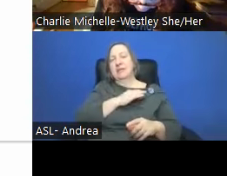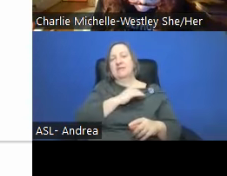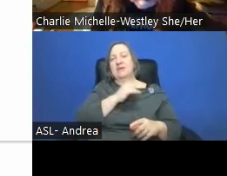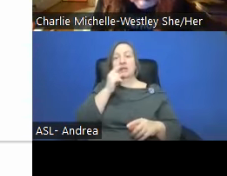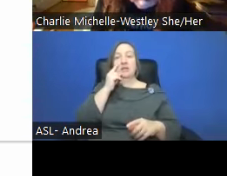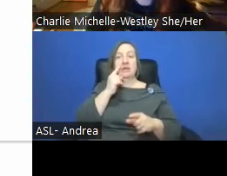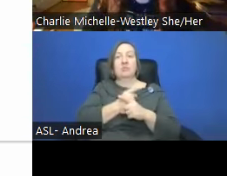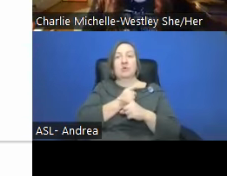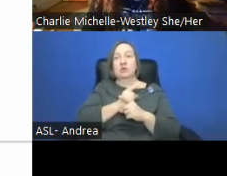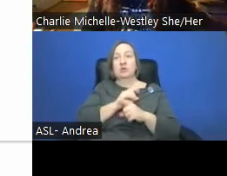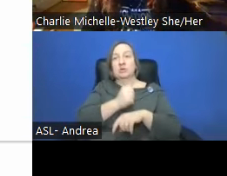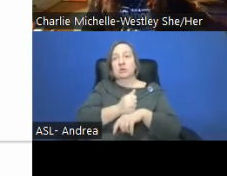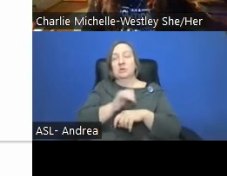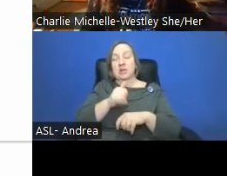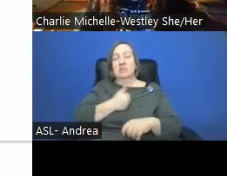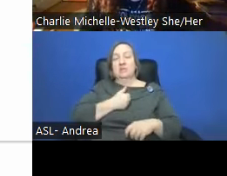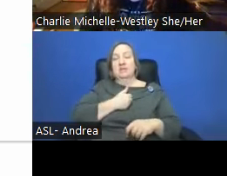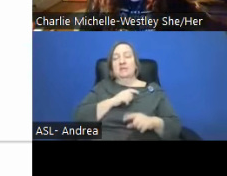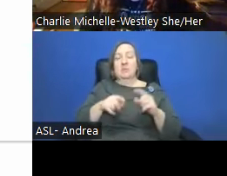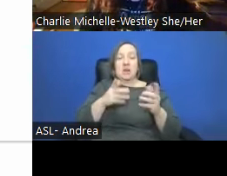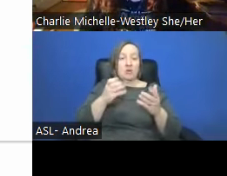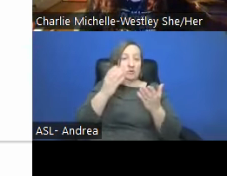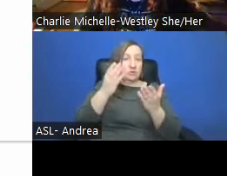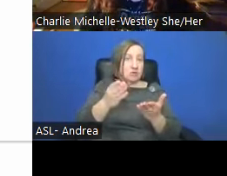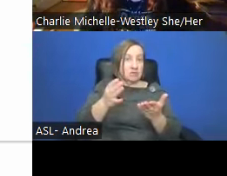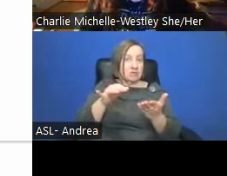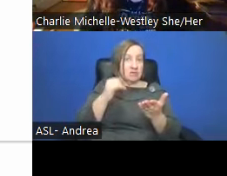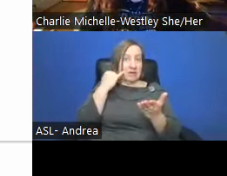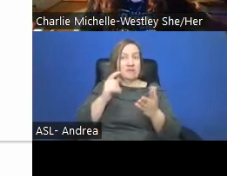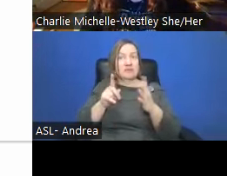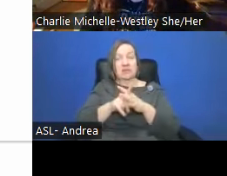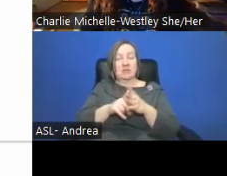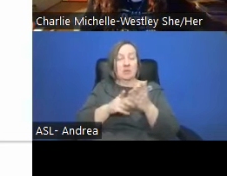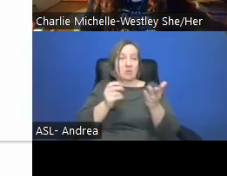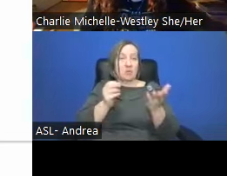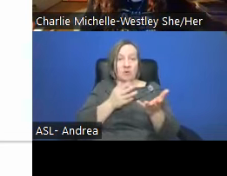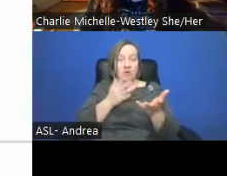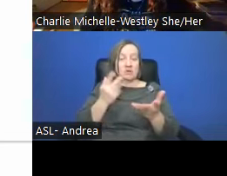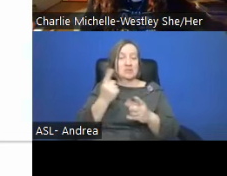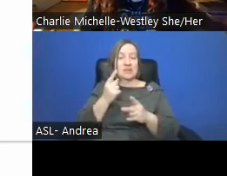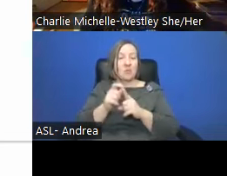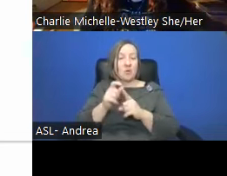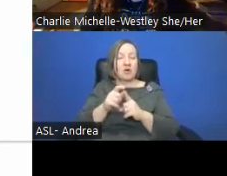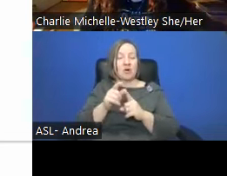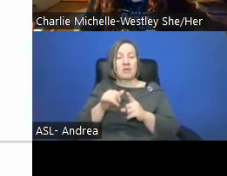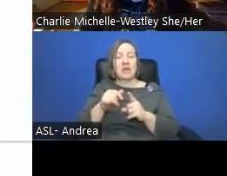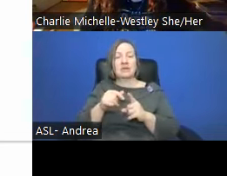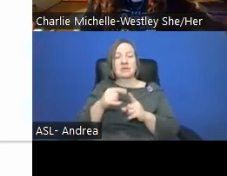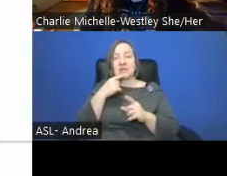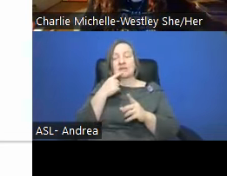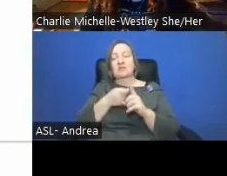appropriate to implement that unilaterally, but I wanted to suggest that if this came up, or some word that distinguishes from an